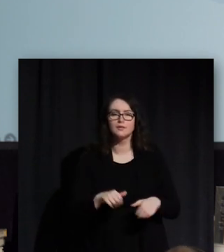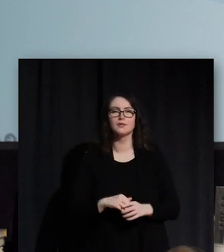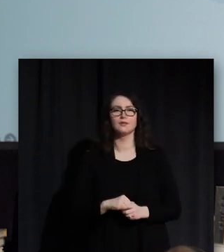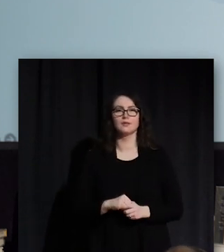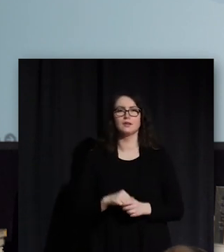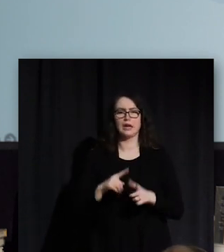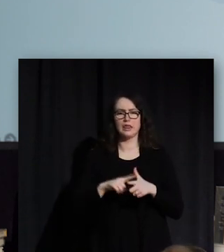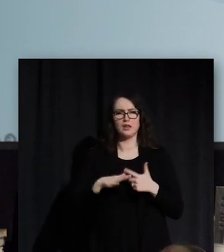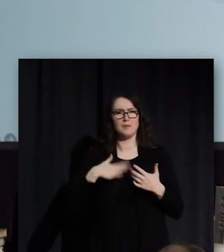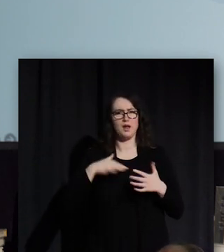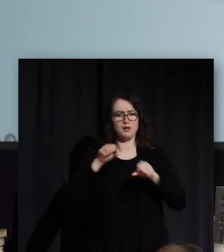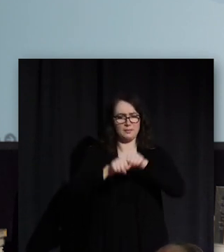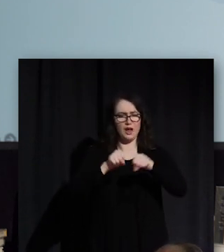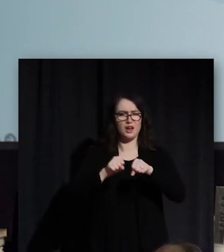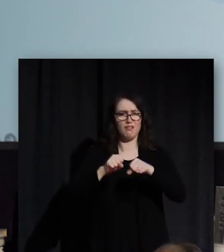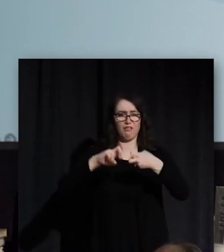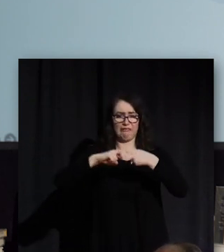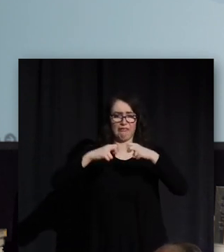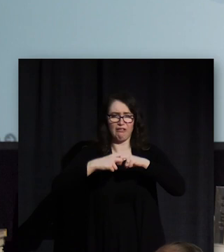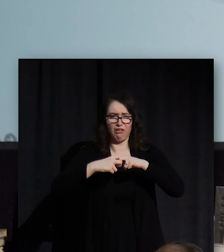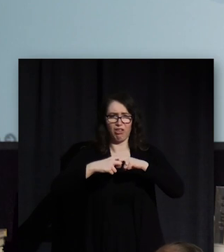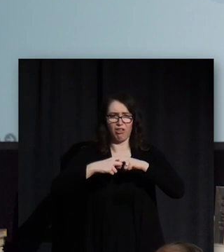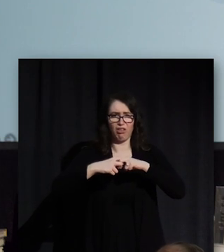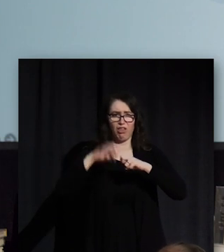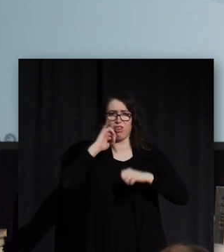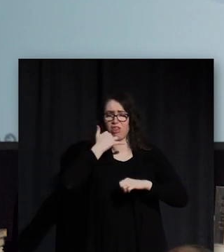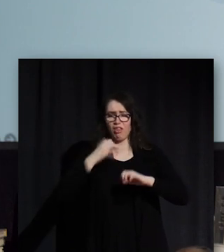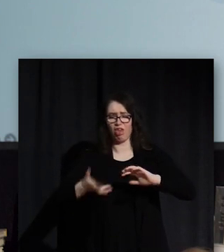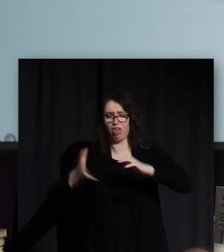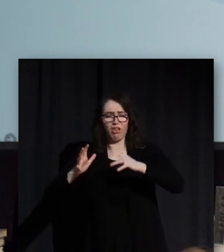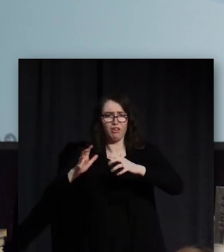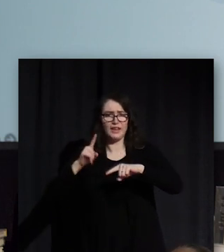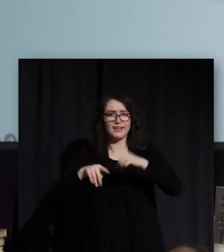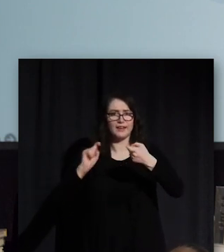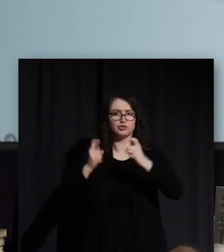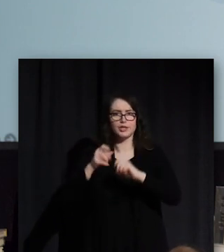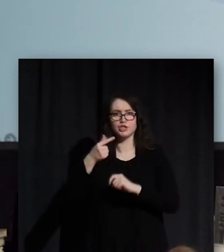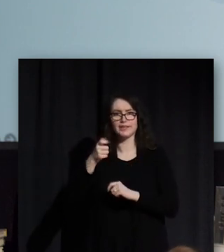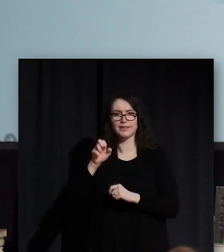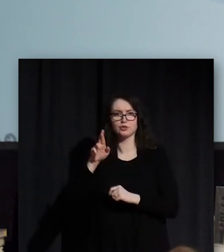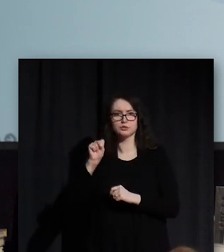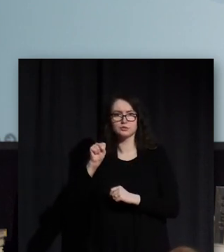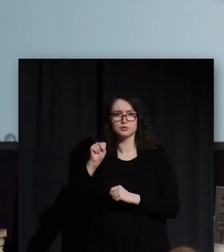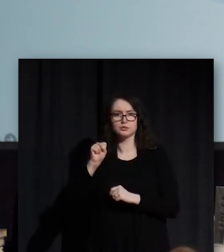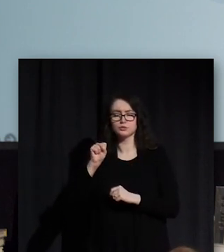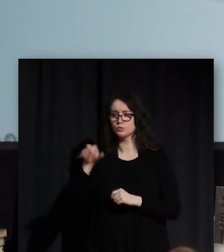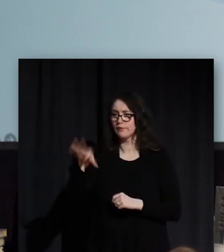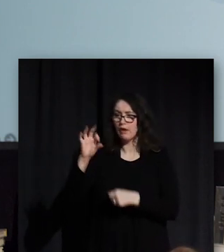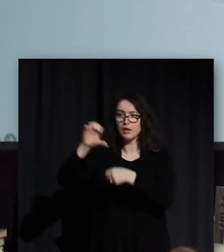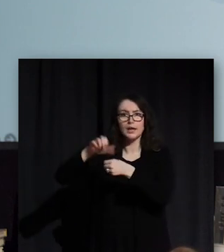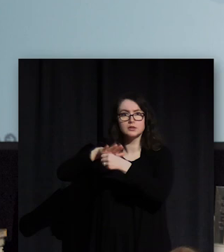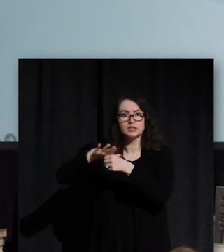Then my electronic shifting dies. I'm unable to change gears. I hide behind the gas station to fix